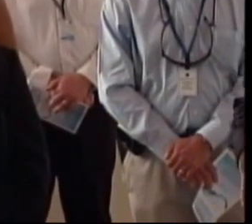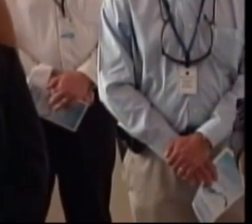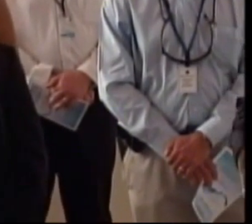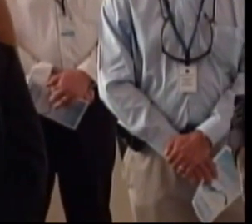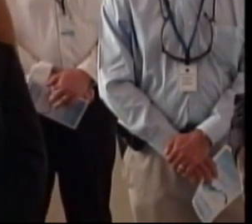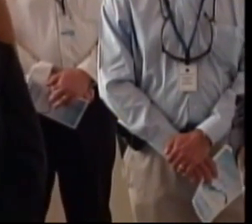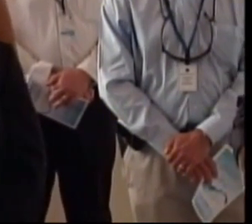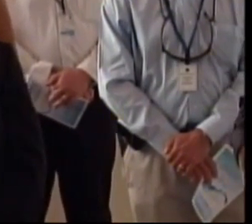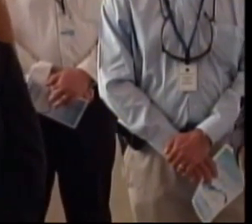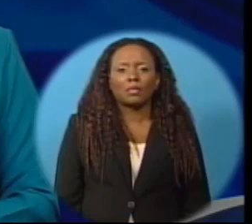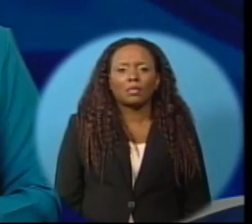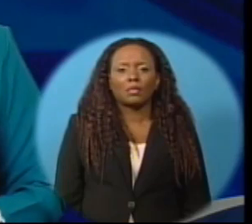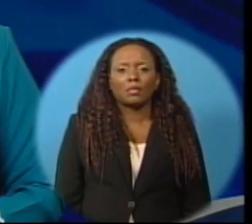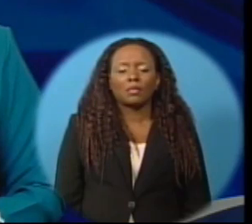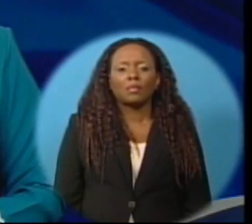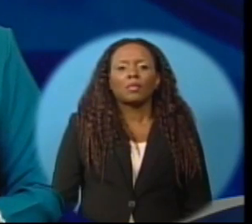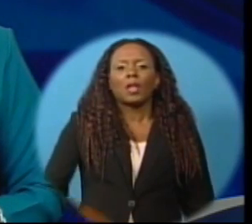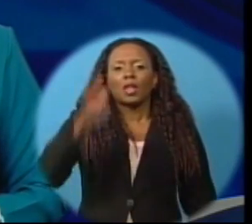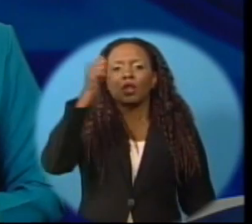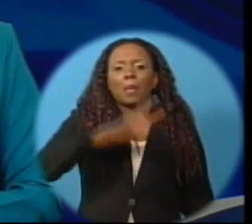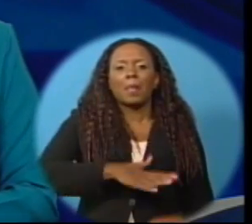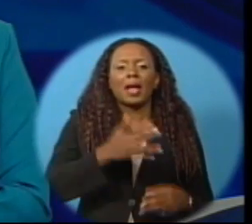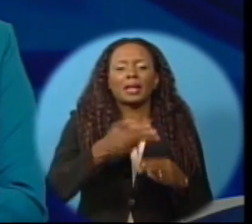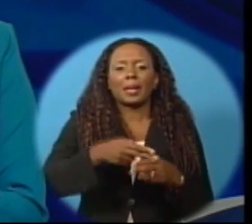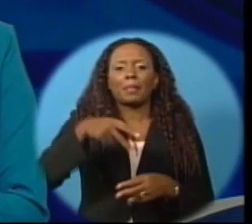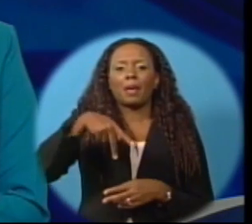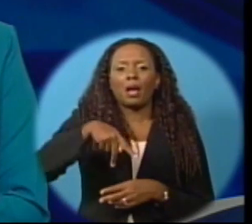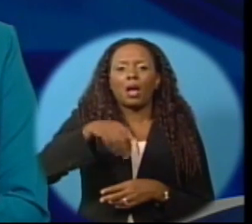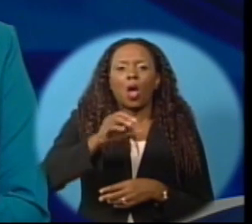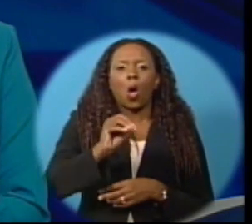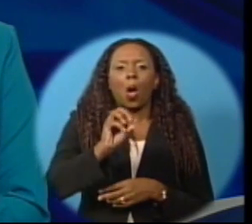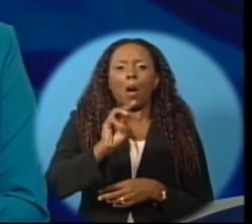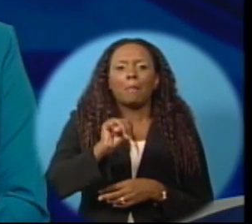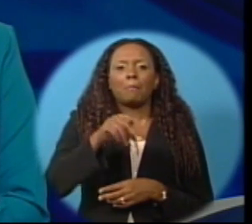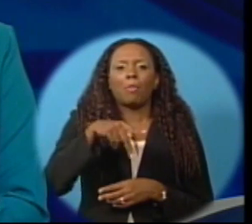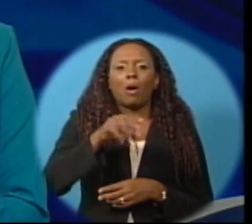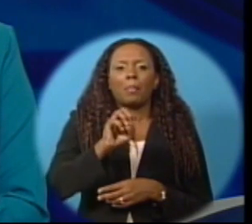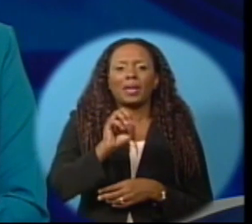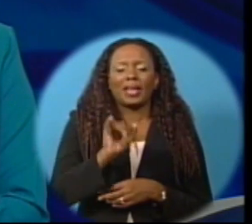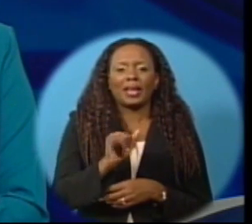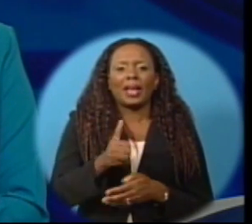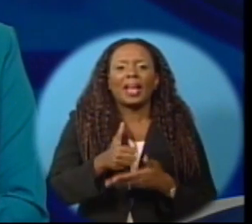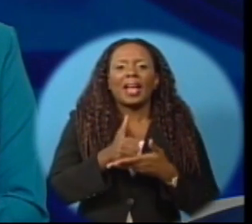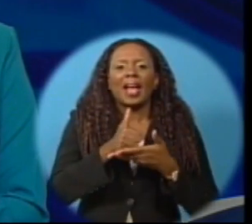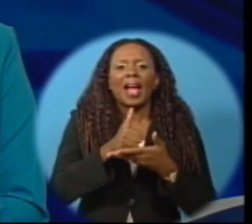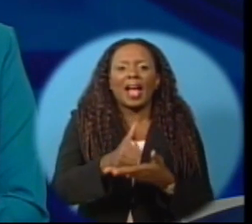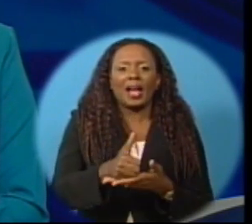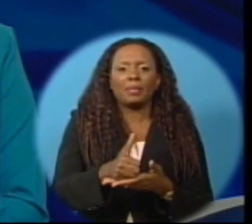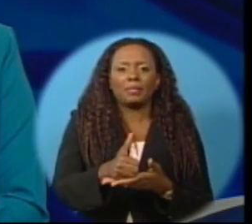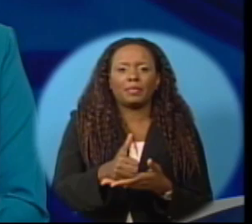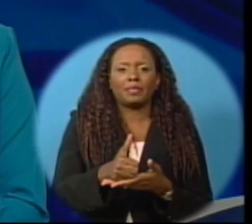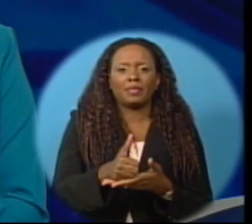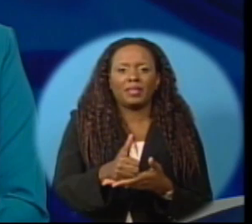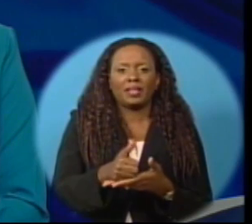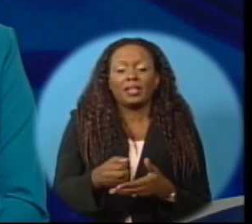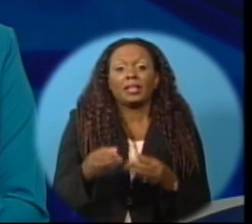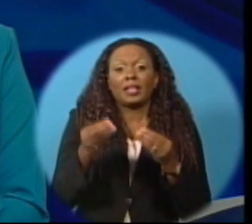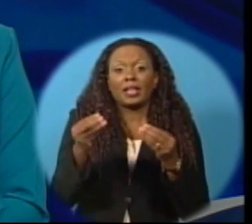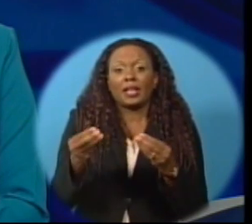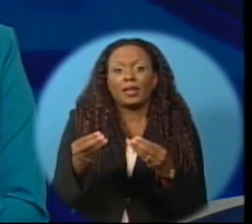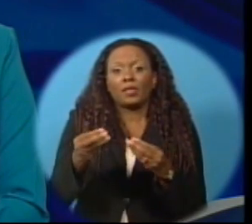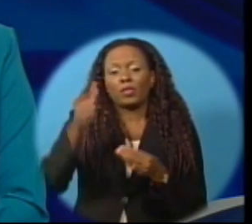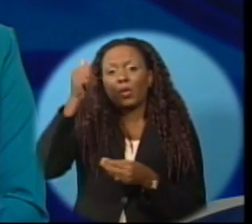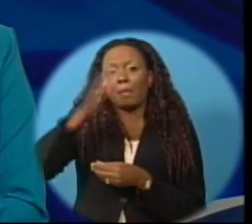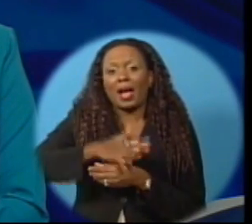Thorne, CBC News. Thanks, Peter. Claremont Pompey Pilgrim, the man who helped to give Irving Fatman Weeks his